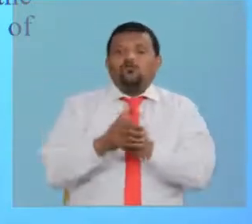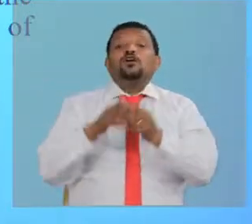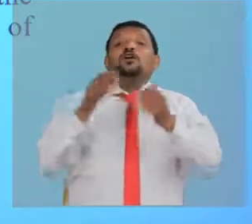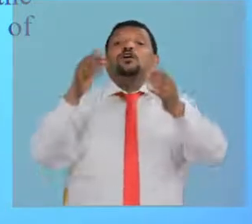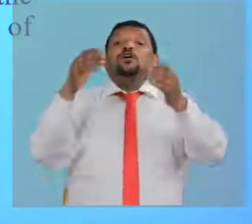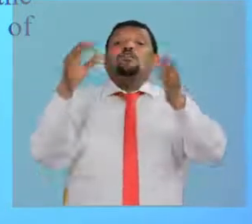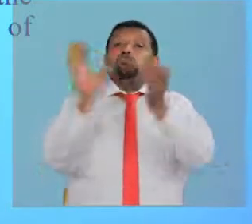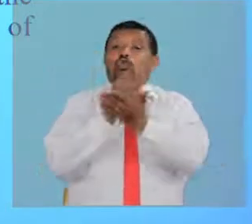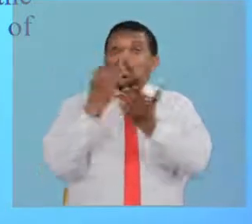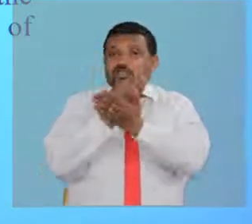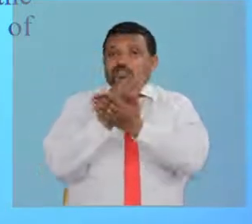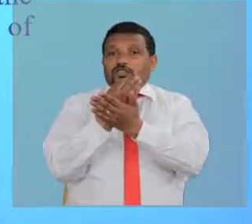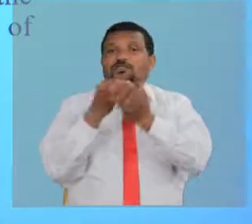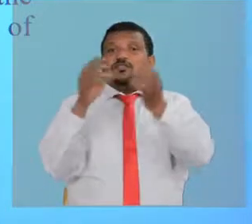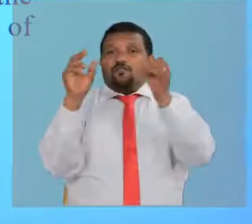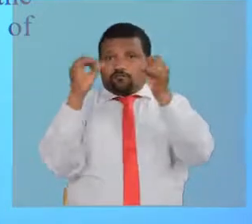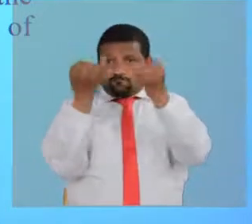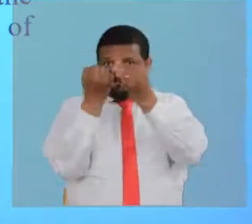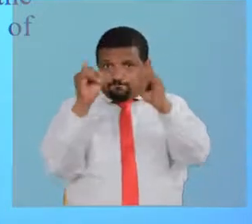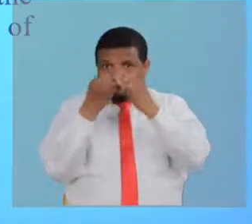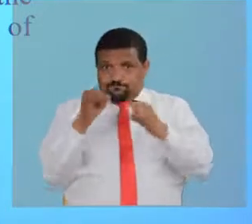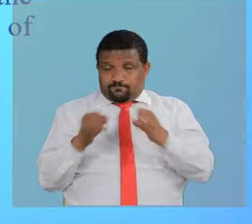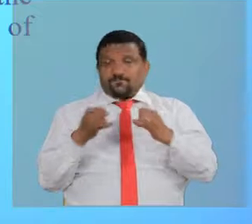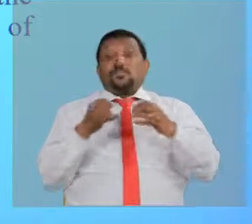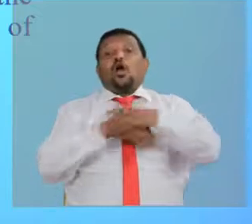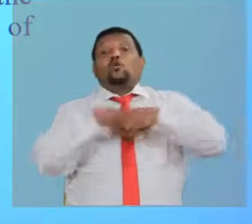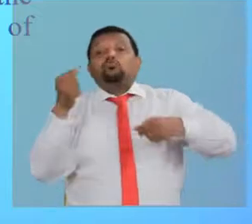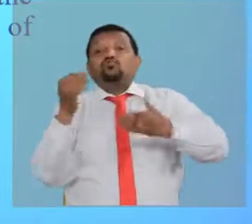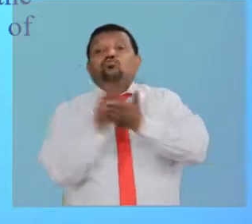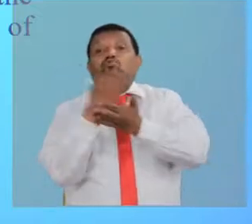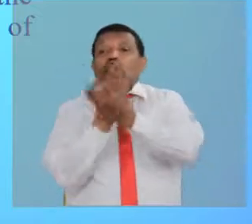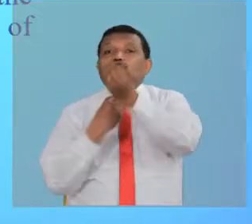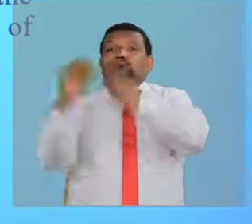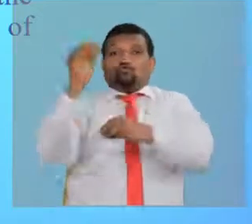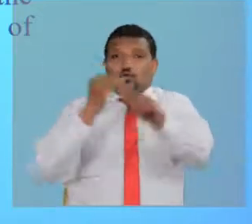total fixed cost of production for the output produced and sold.